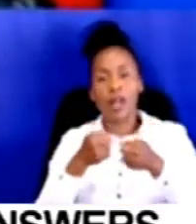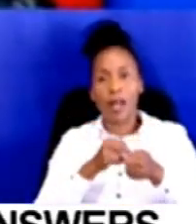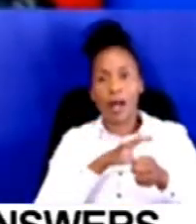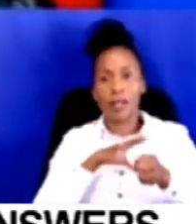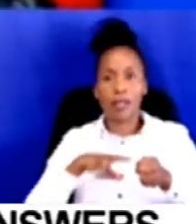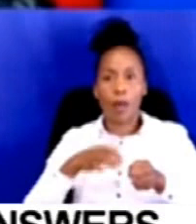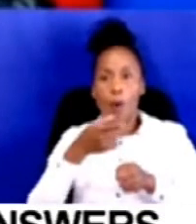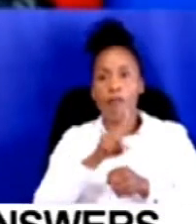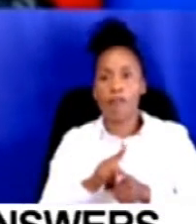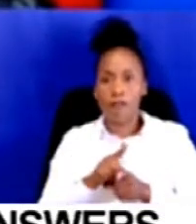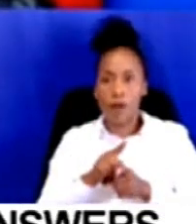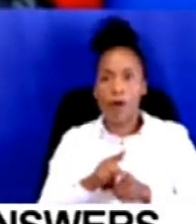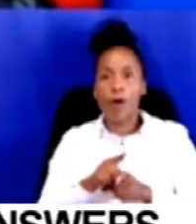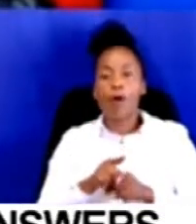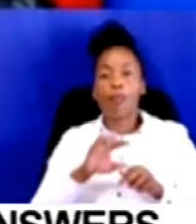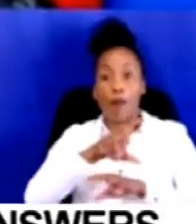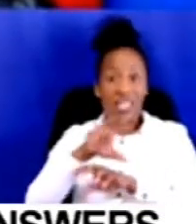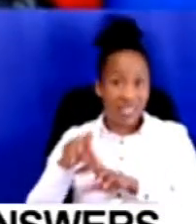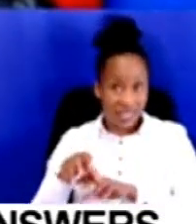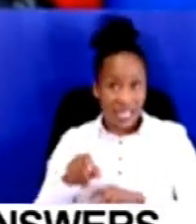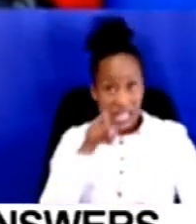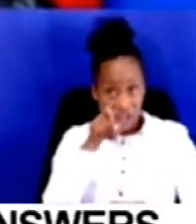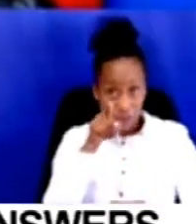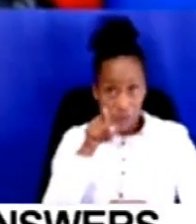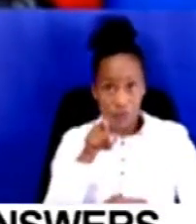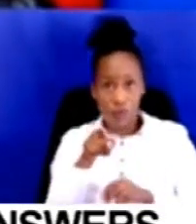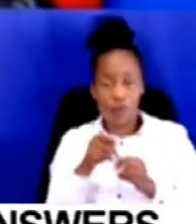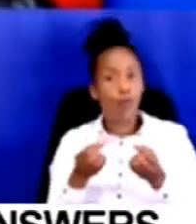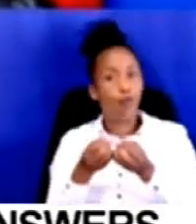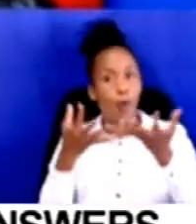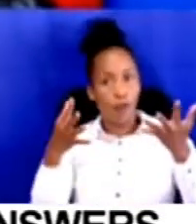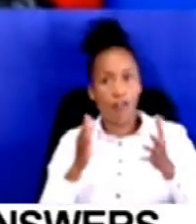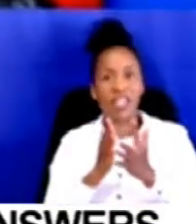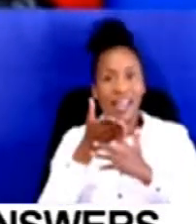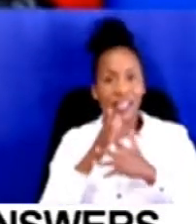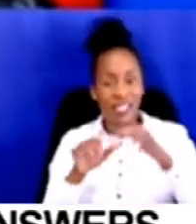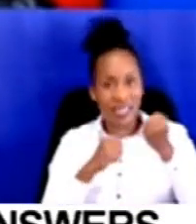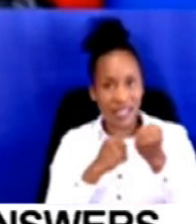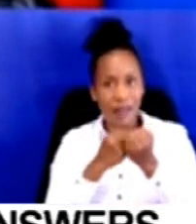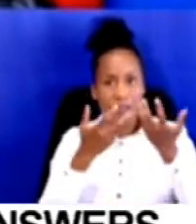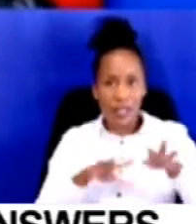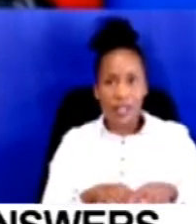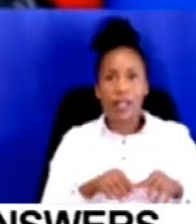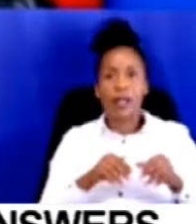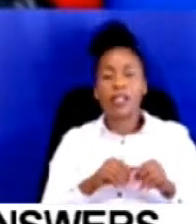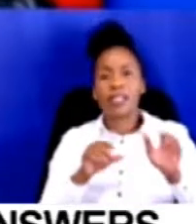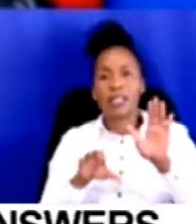Provinces, you also supported a number of interventions, Section